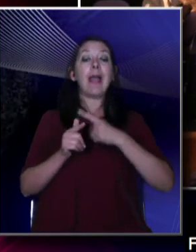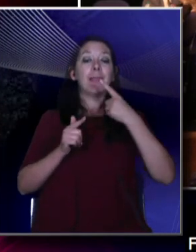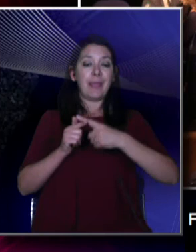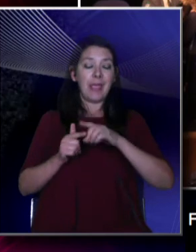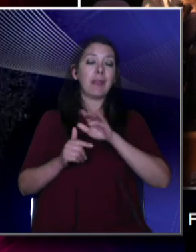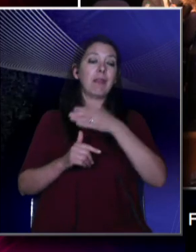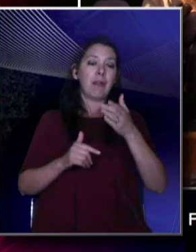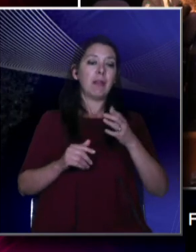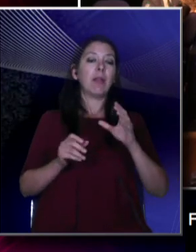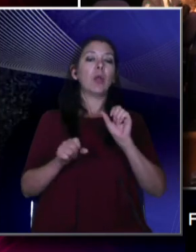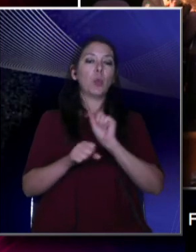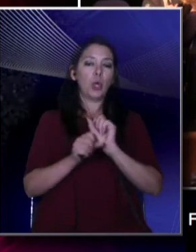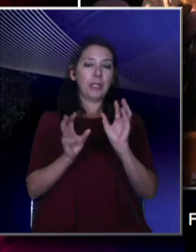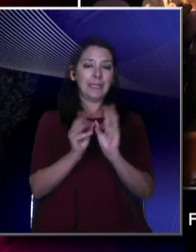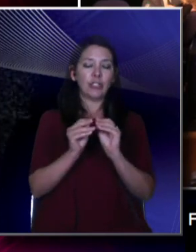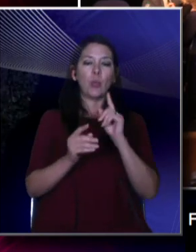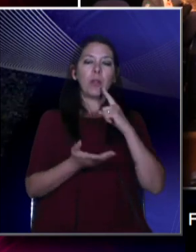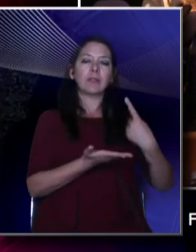the equity issue.